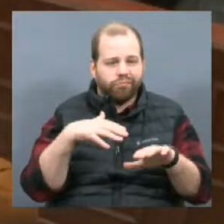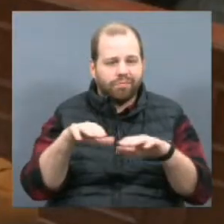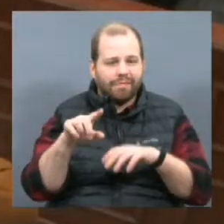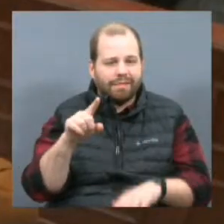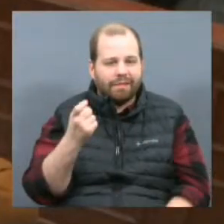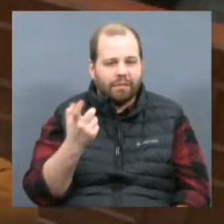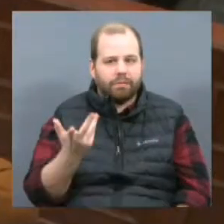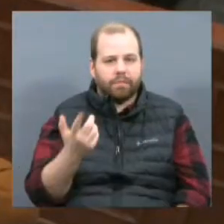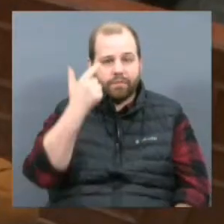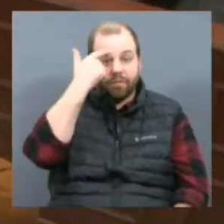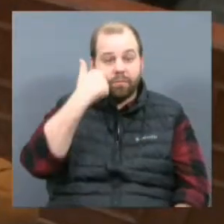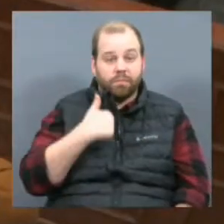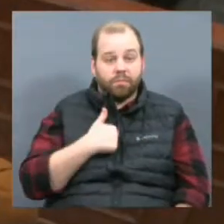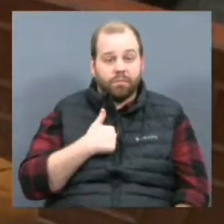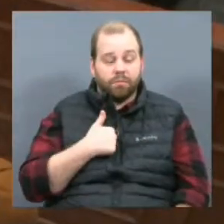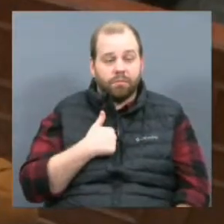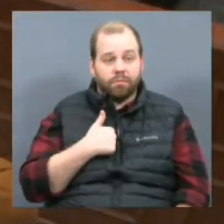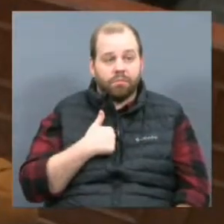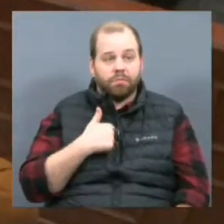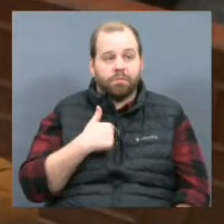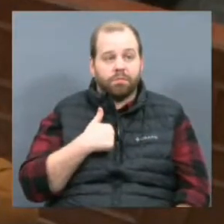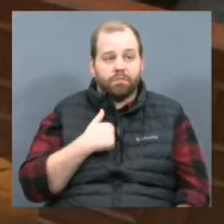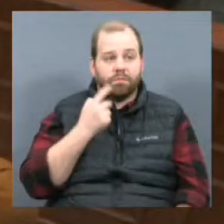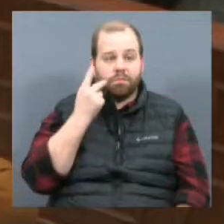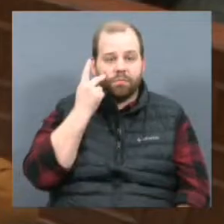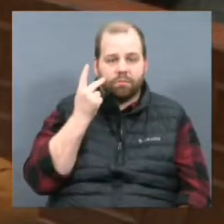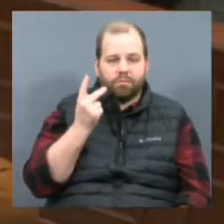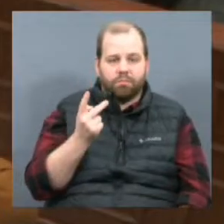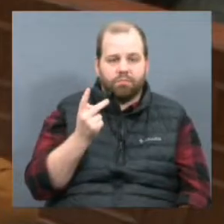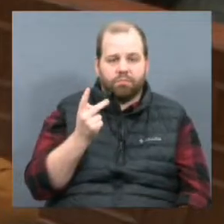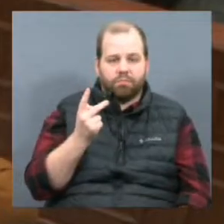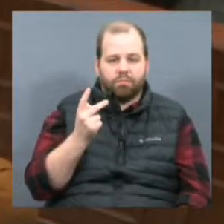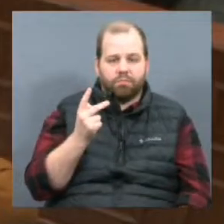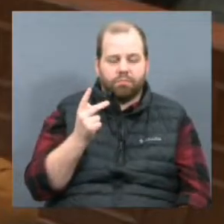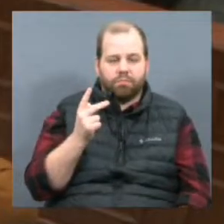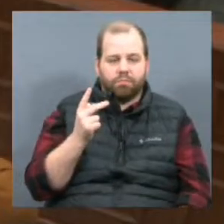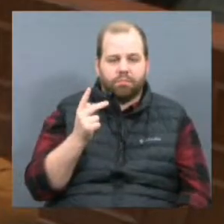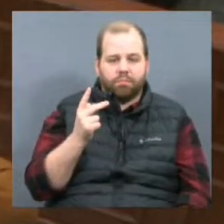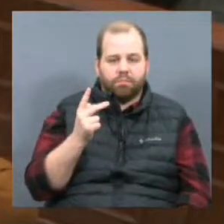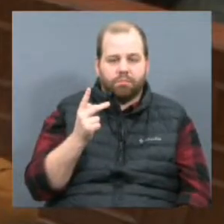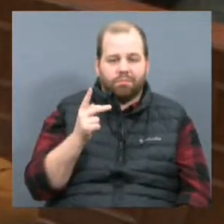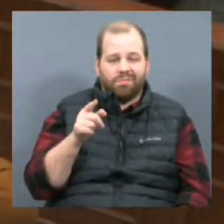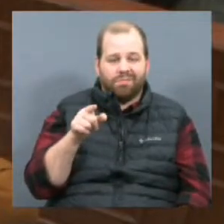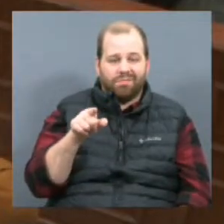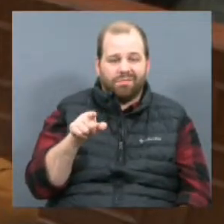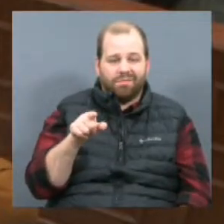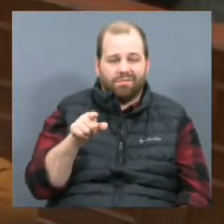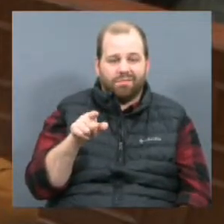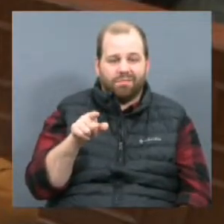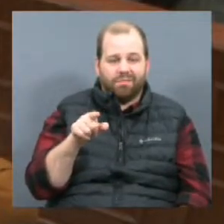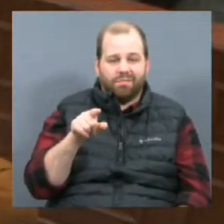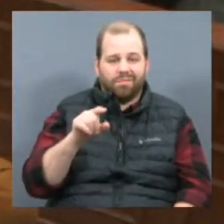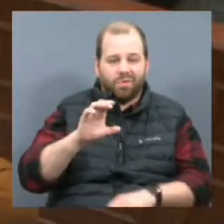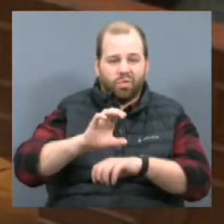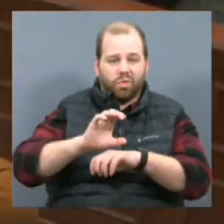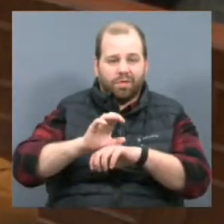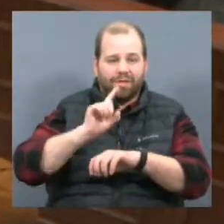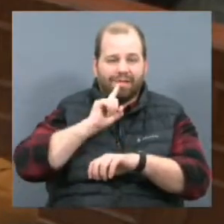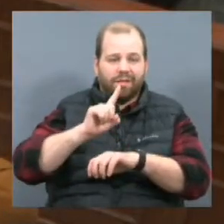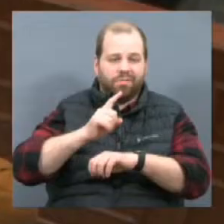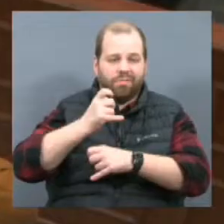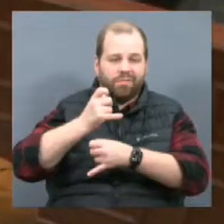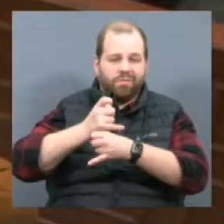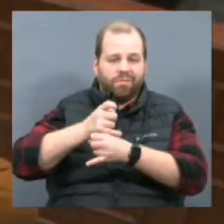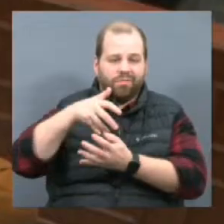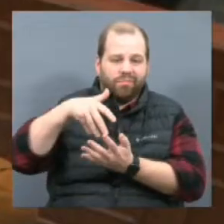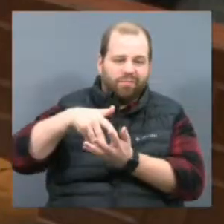me, I look at this as one of the institutions of the Hillcrest neighborhood